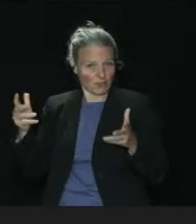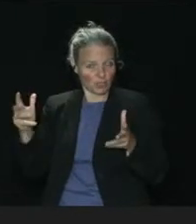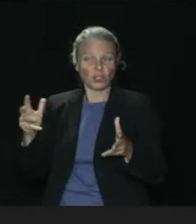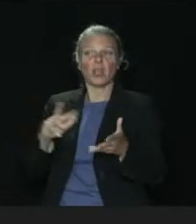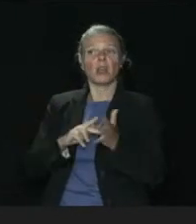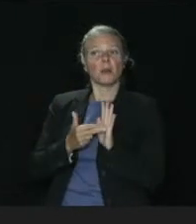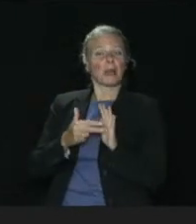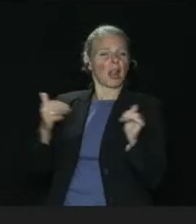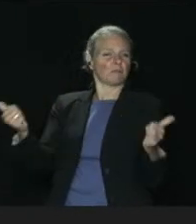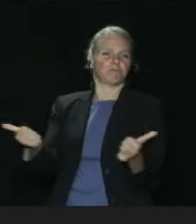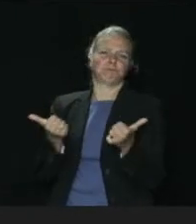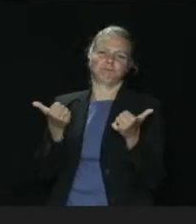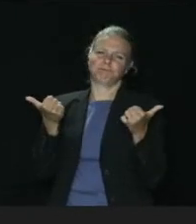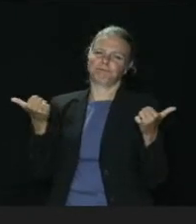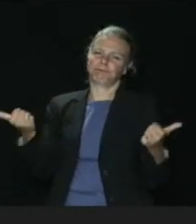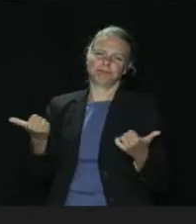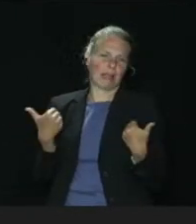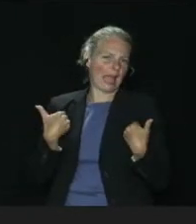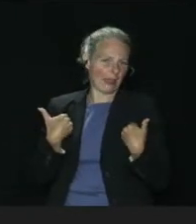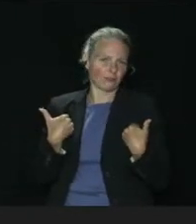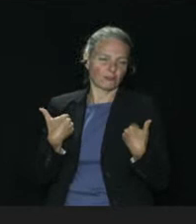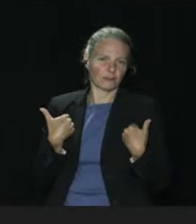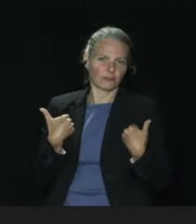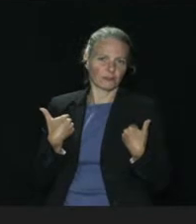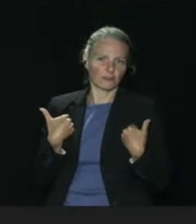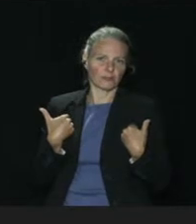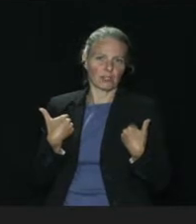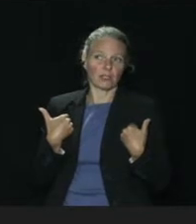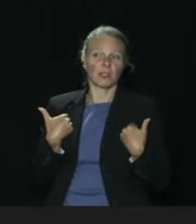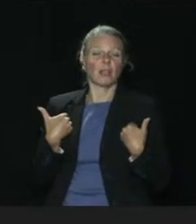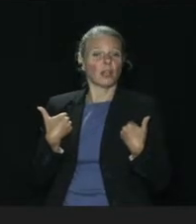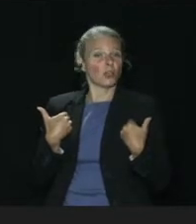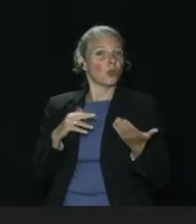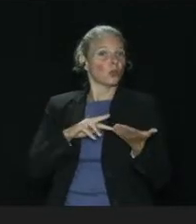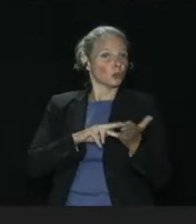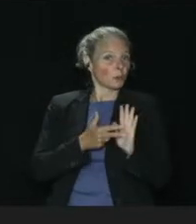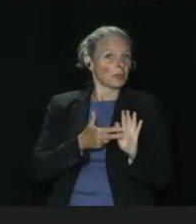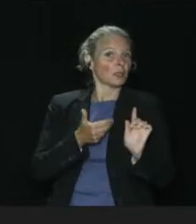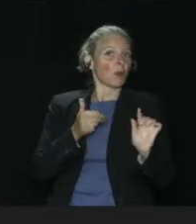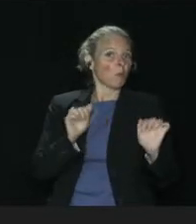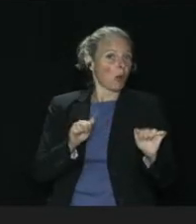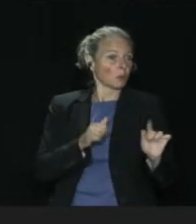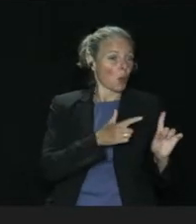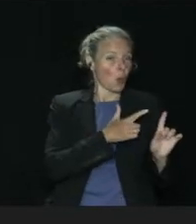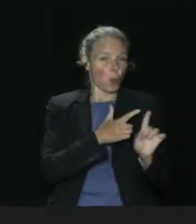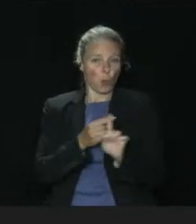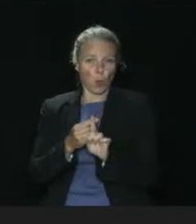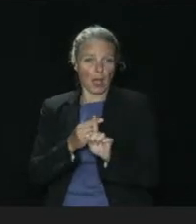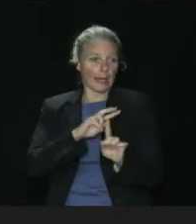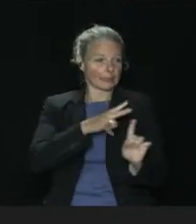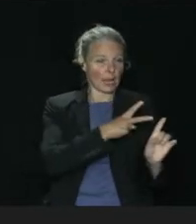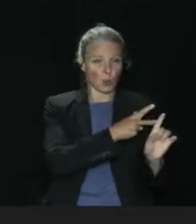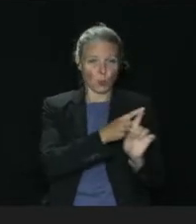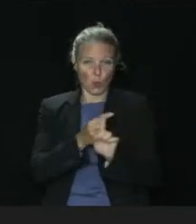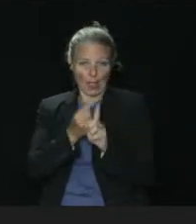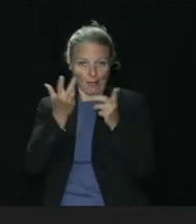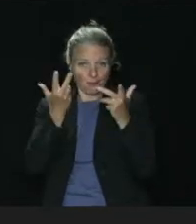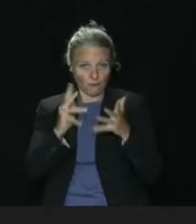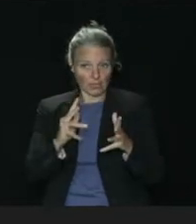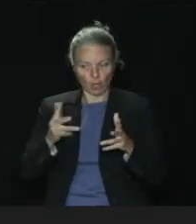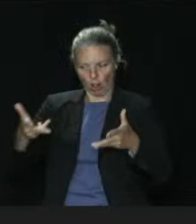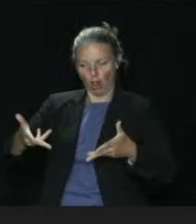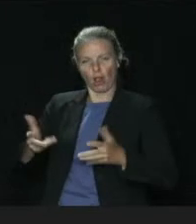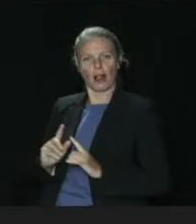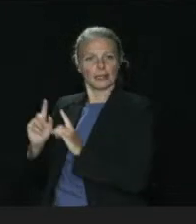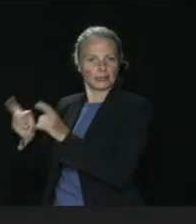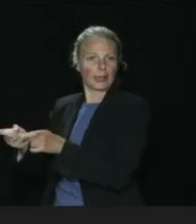in a position where this is possible, but we're also, I want to just